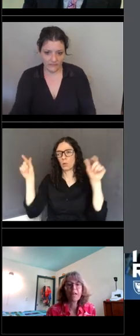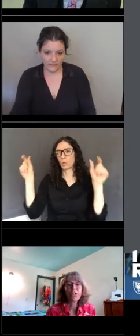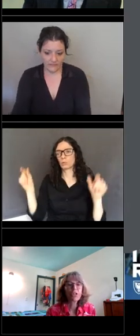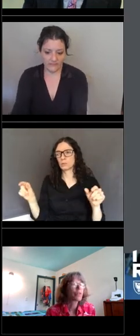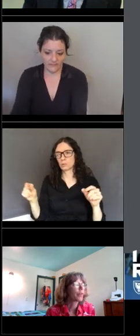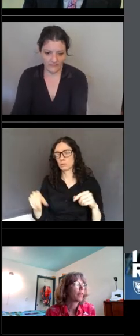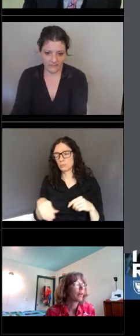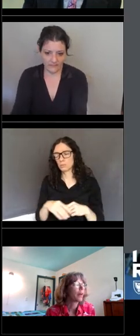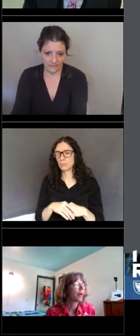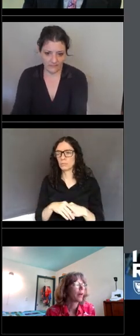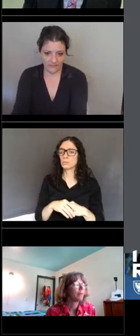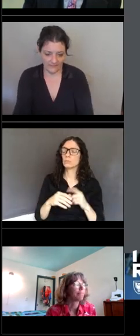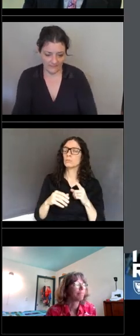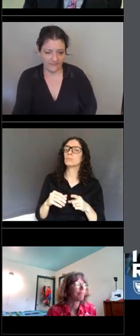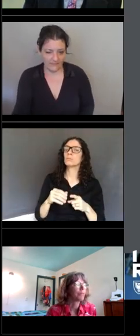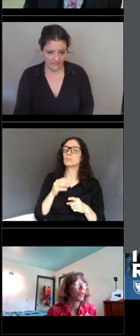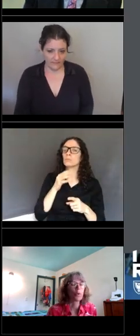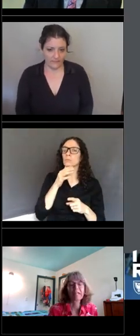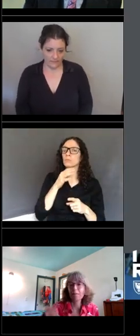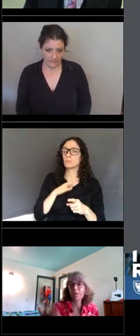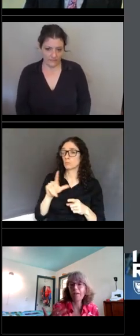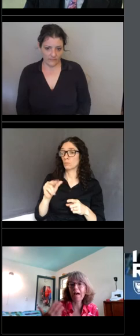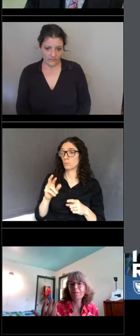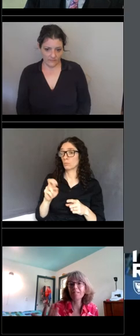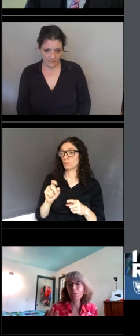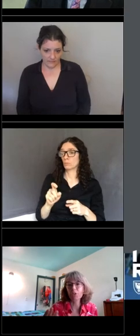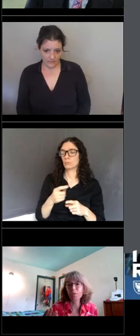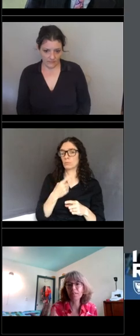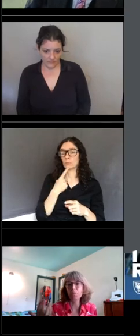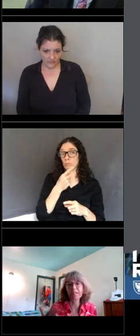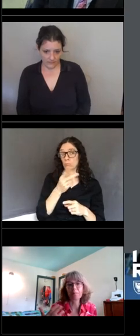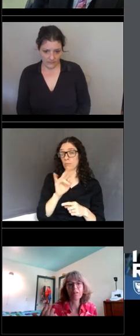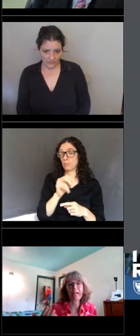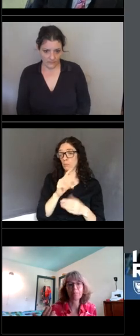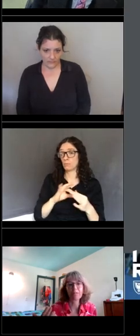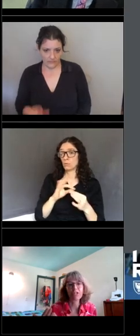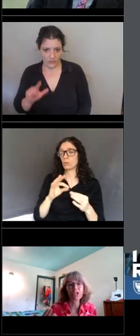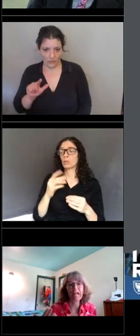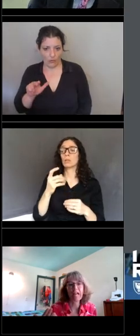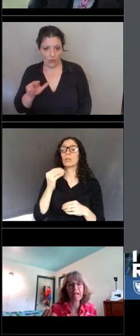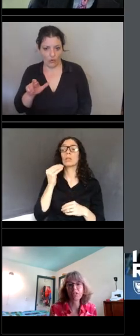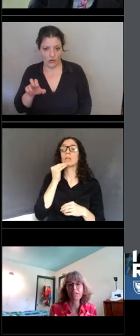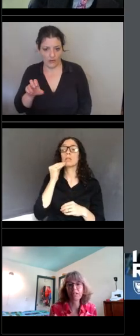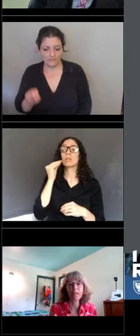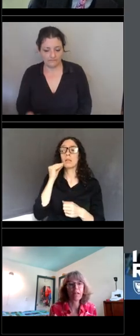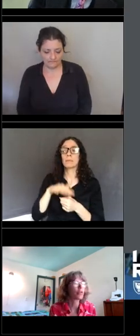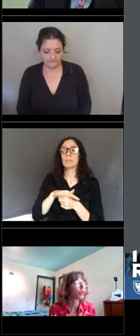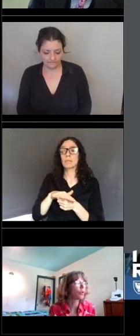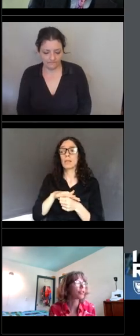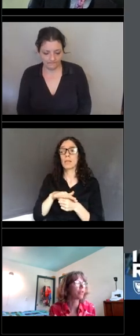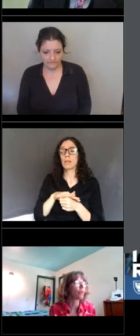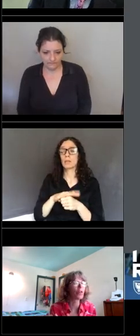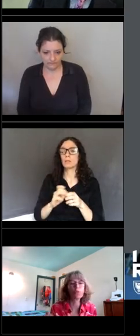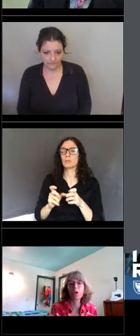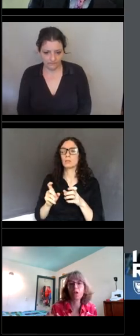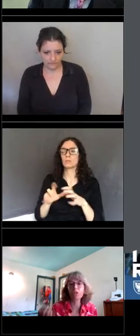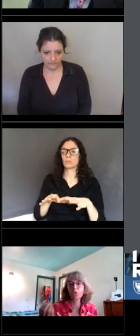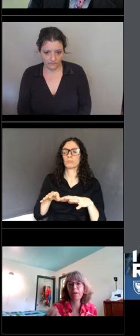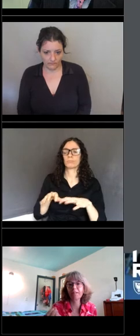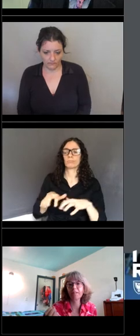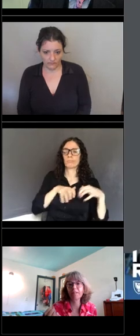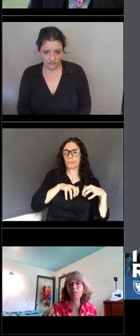So you mentioned, Vinny, the, you know, an example of habitat retreat is one example of an adaptation action. And there's a question of whether